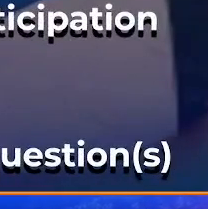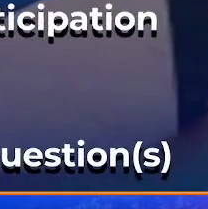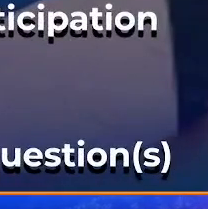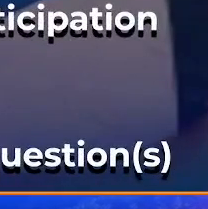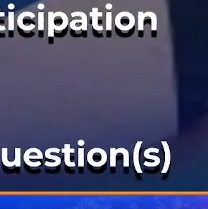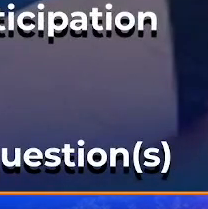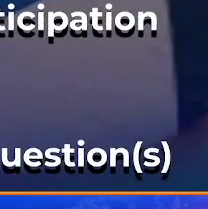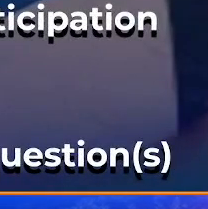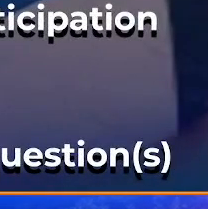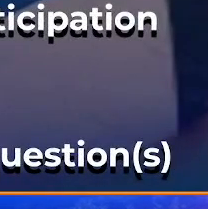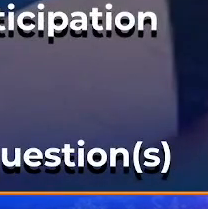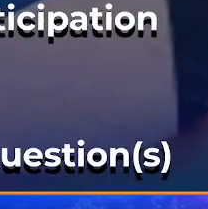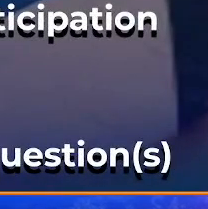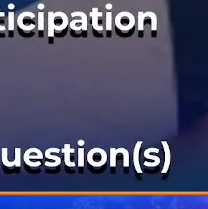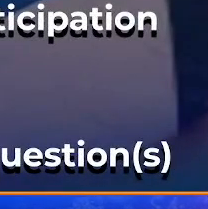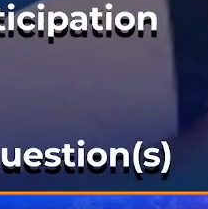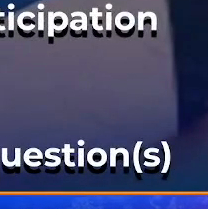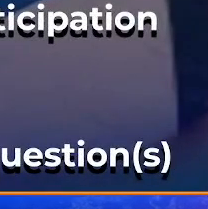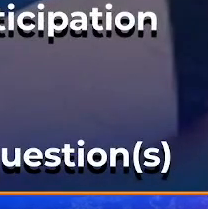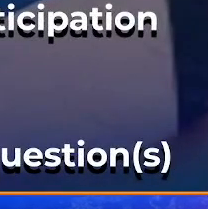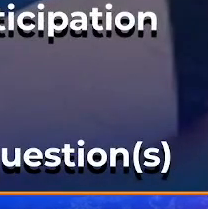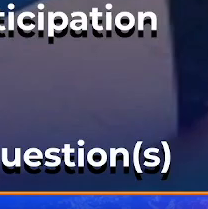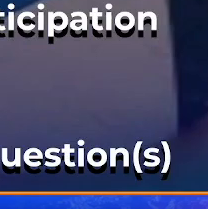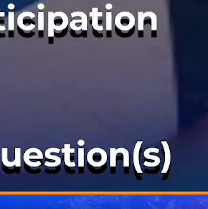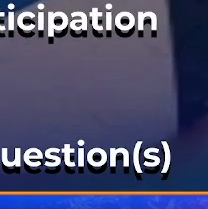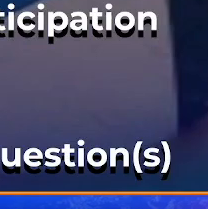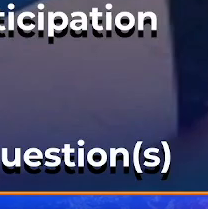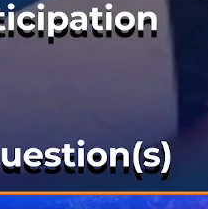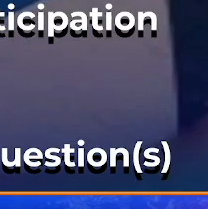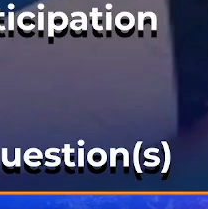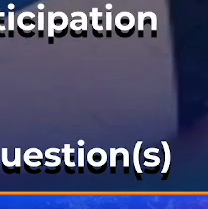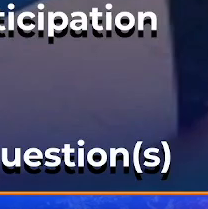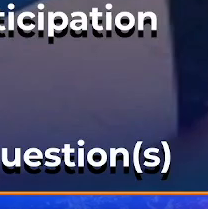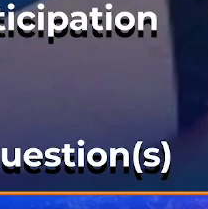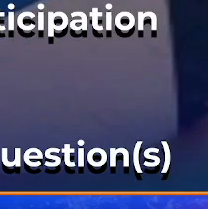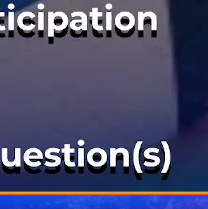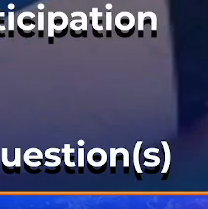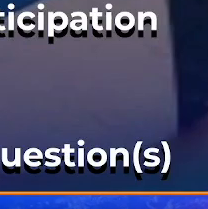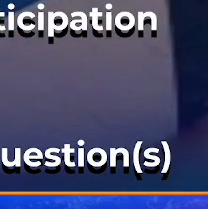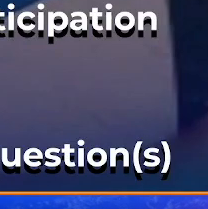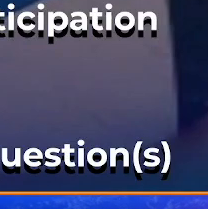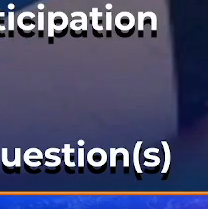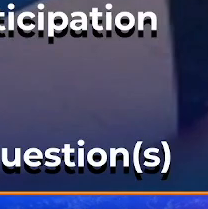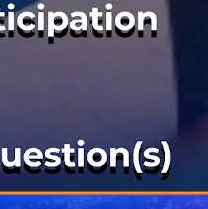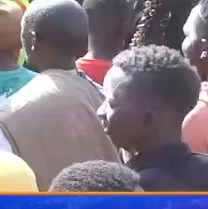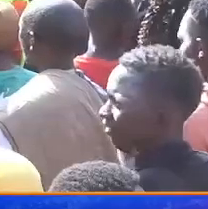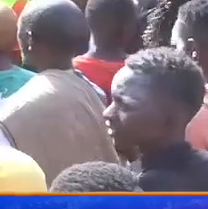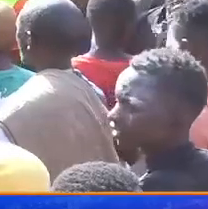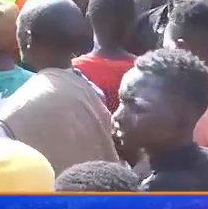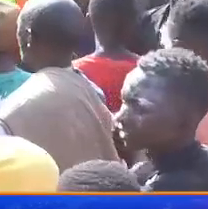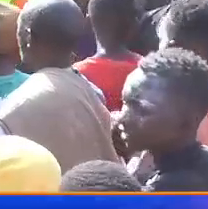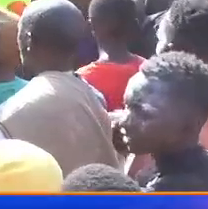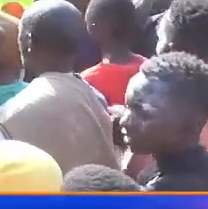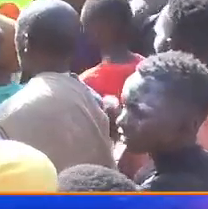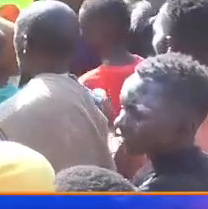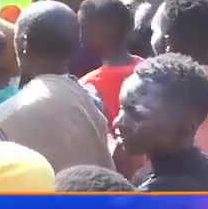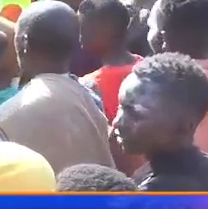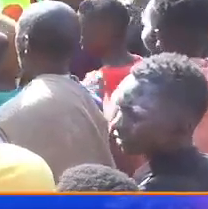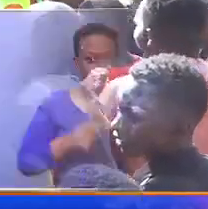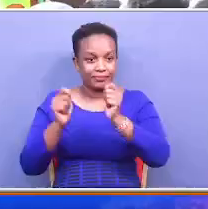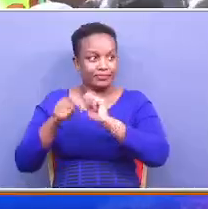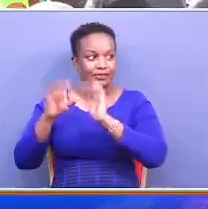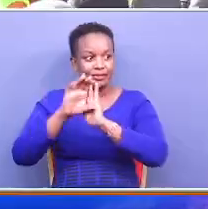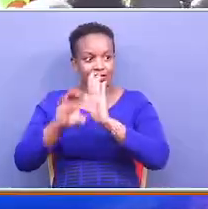to determine whether or not one or multiple questions were to be submitted during the referendum.